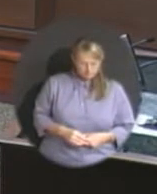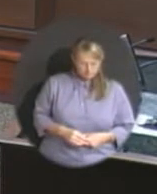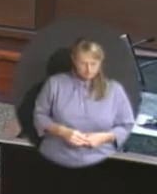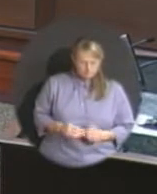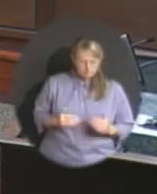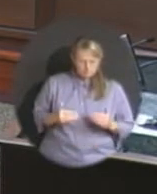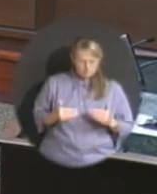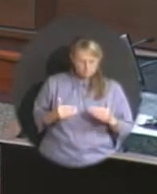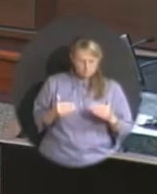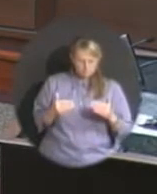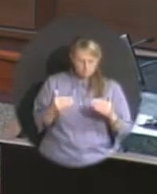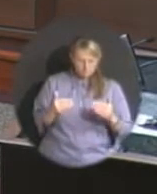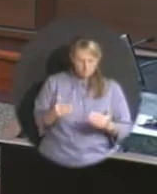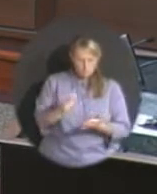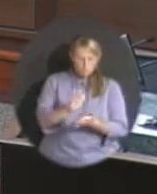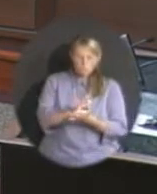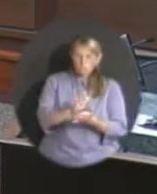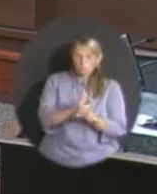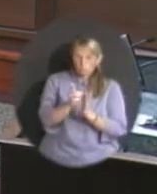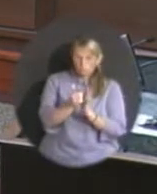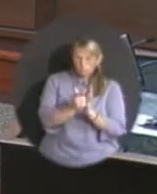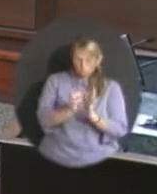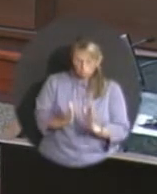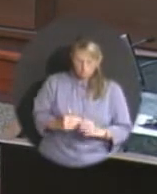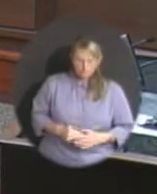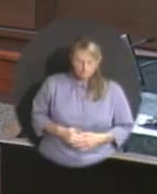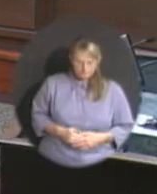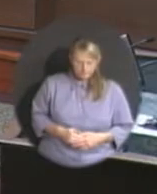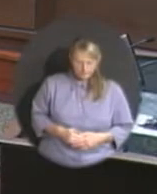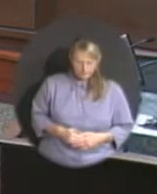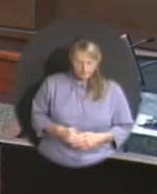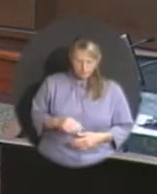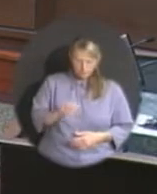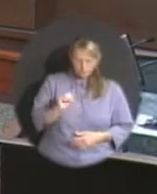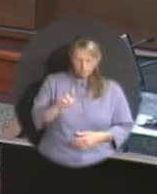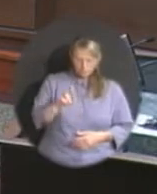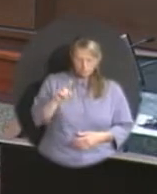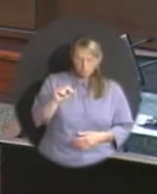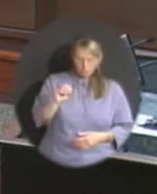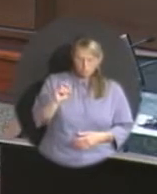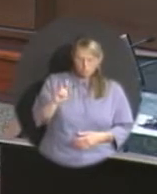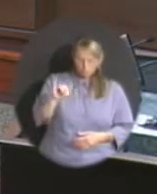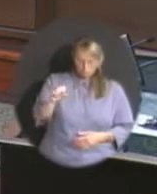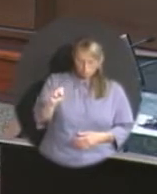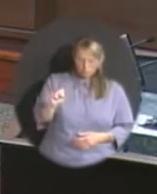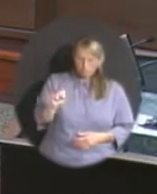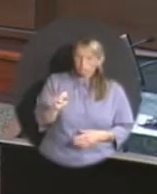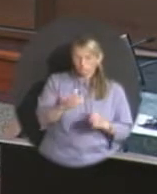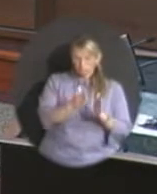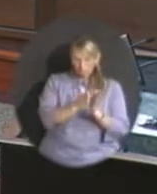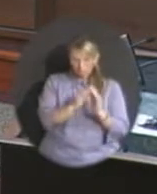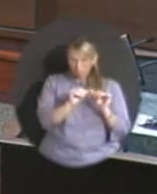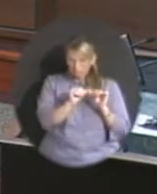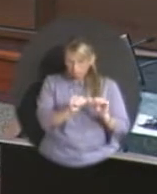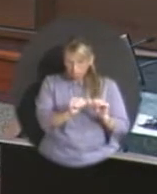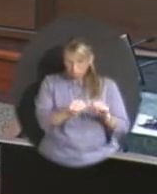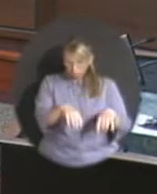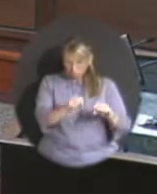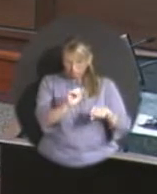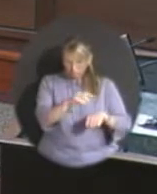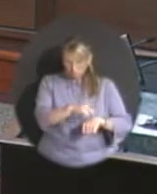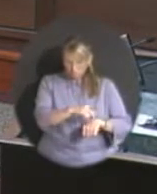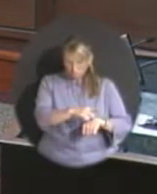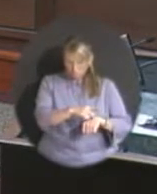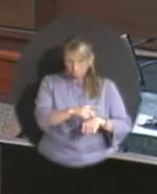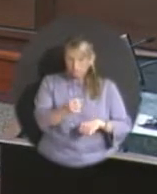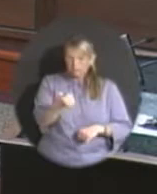On to the school attorney. Mr. Norris has asked to continue in his duties. Is there anyone that would like